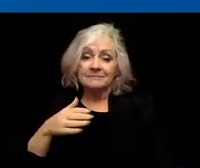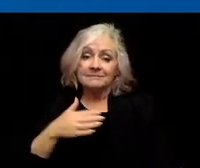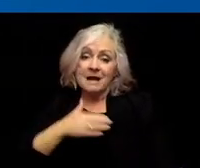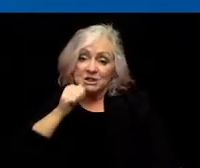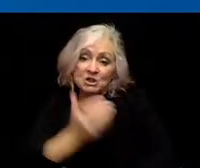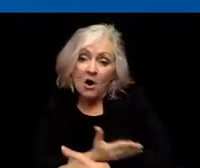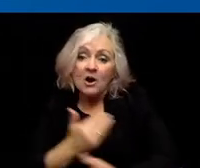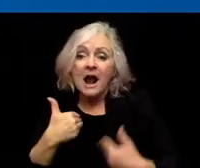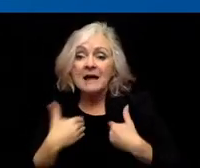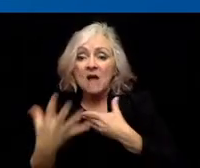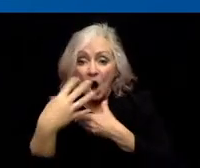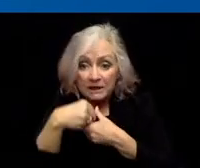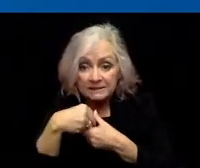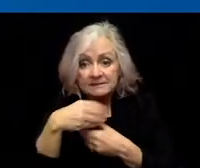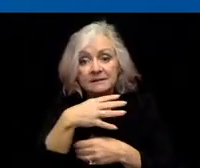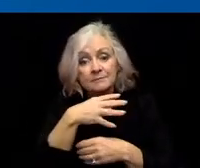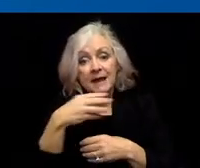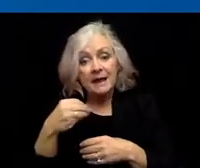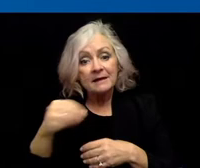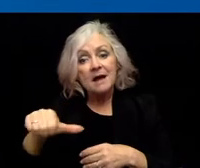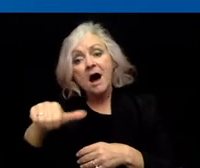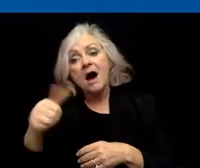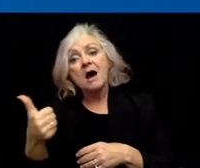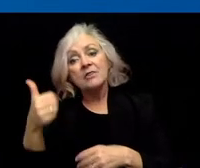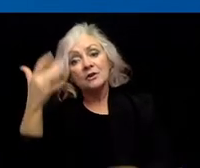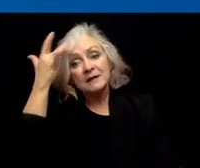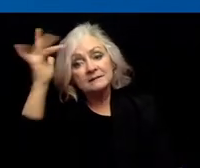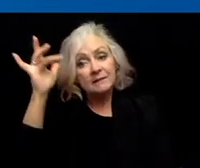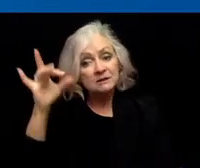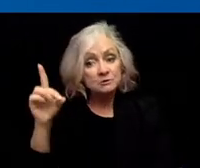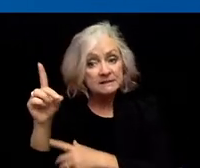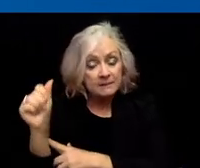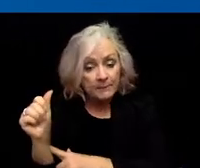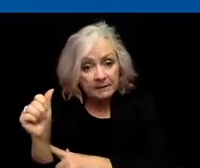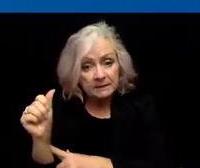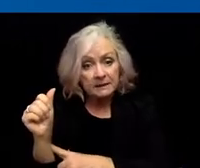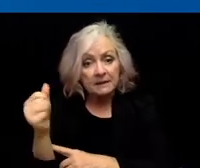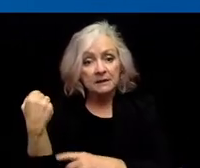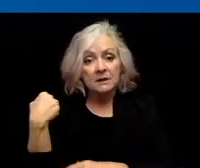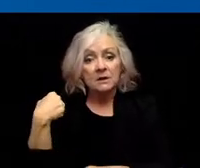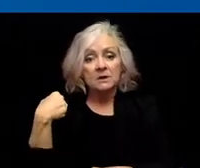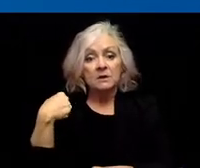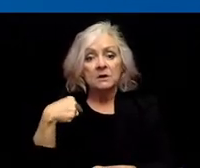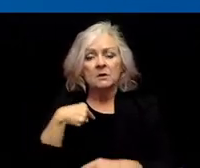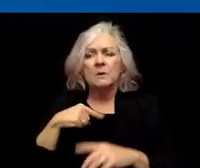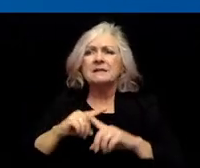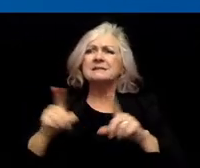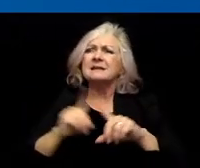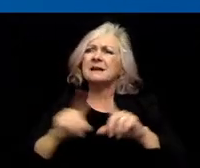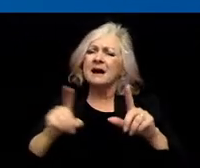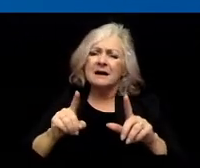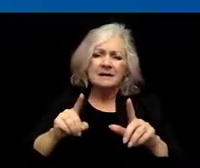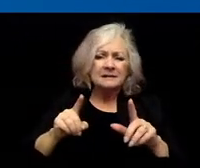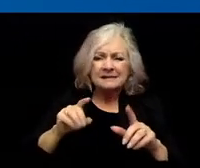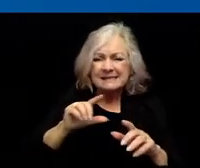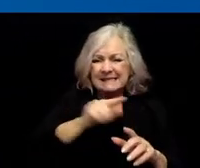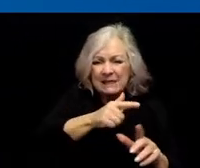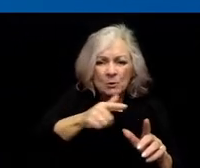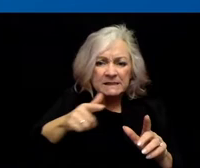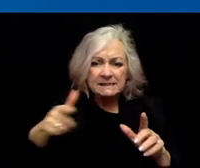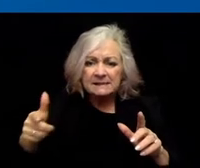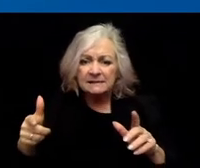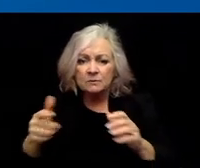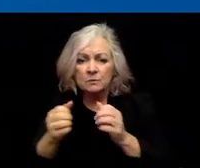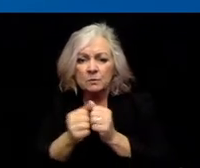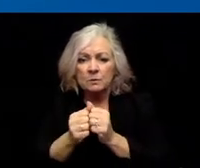intellectual disabilities. And in fact, we wound up doing whole exome sequencing with Rachel and my wife, Ann, and I, in